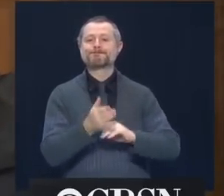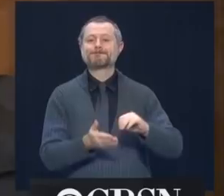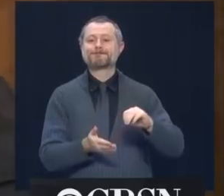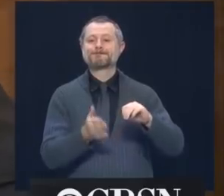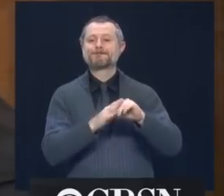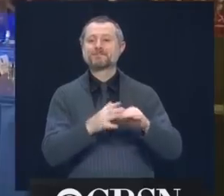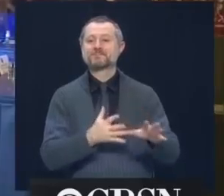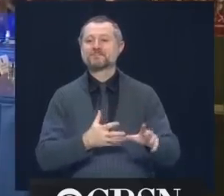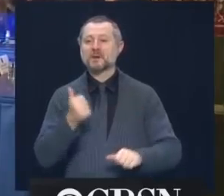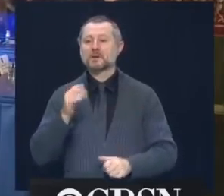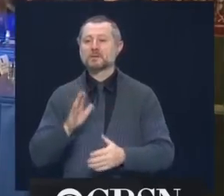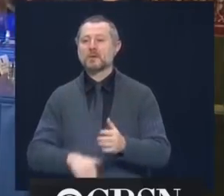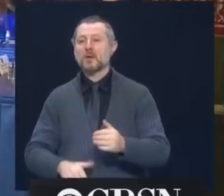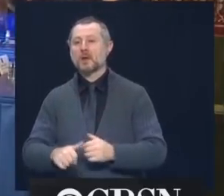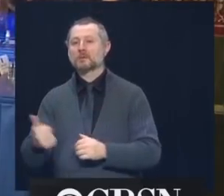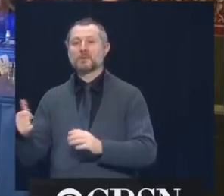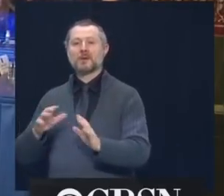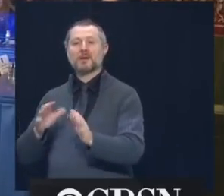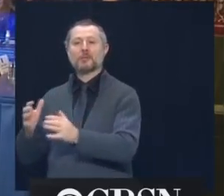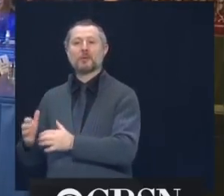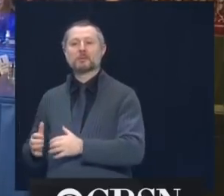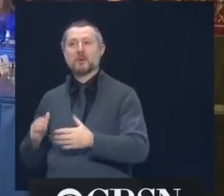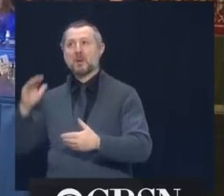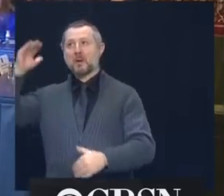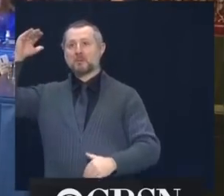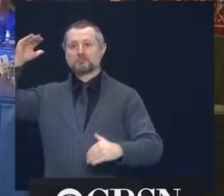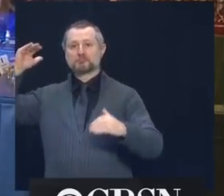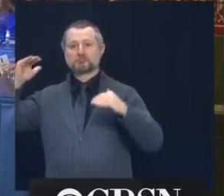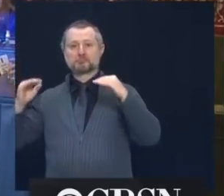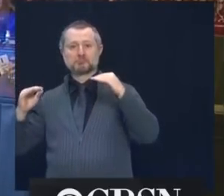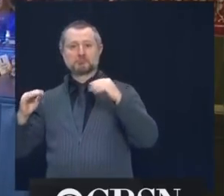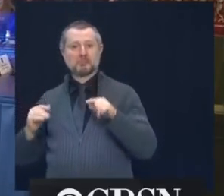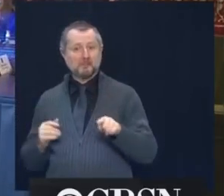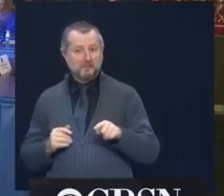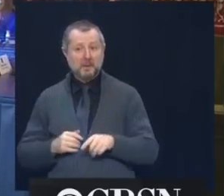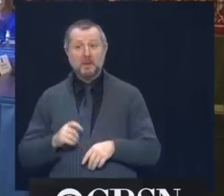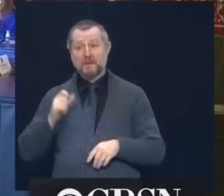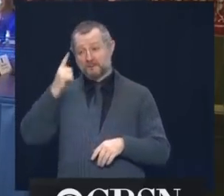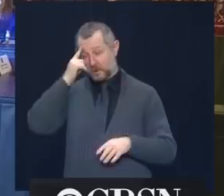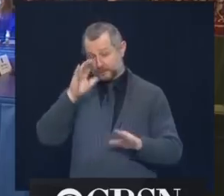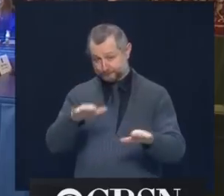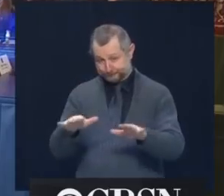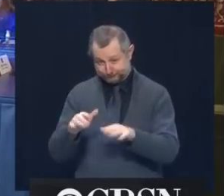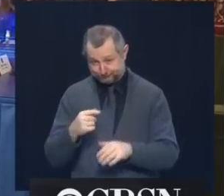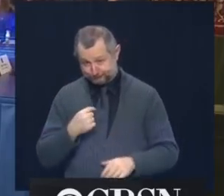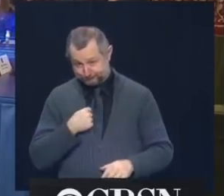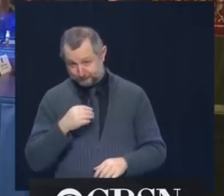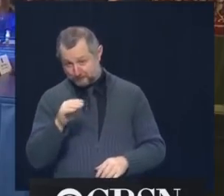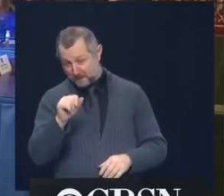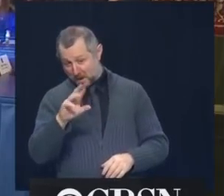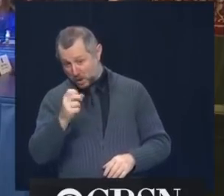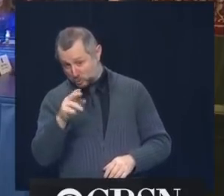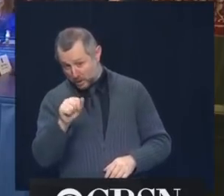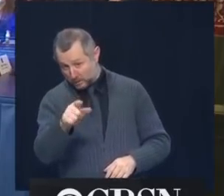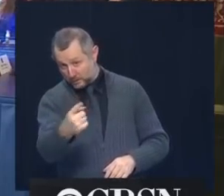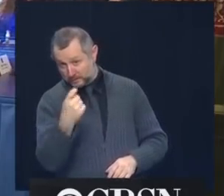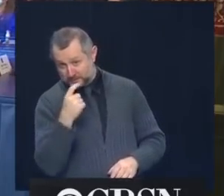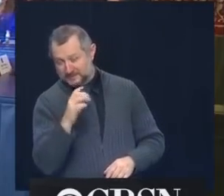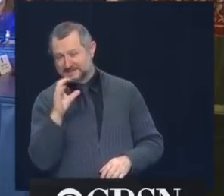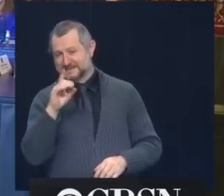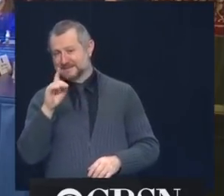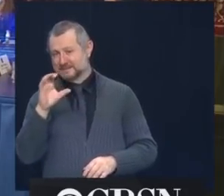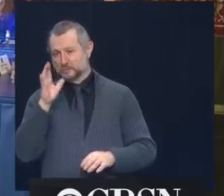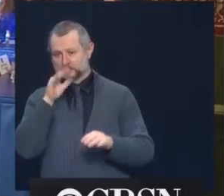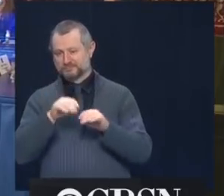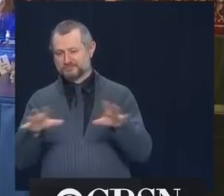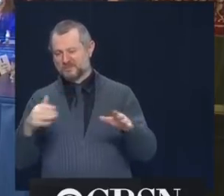category. Also, Marcia, the CDC came out with additional guidance on Friday.